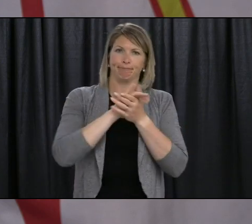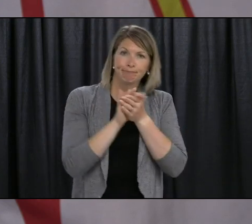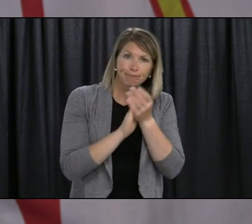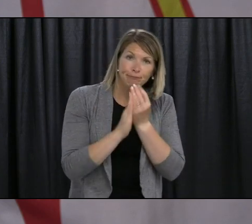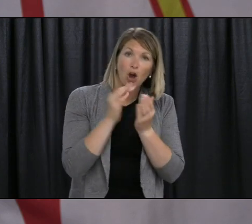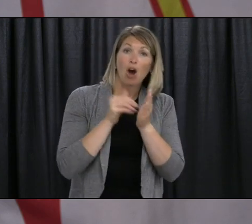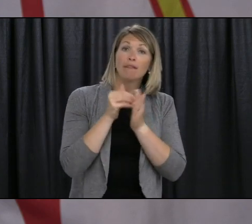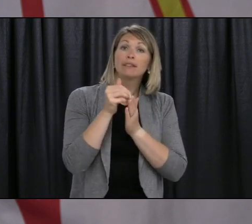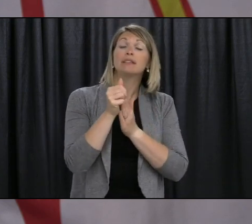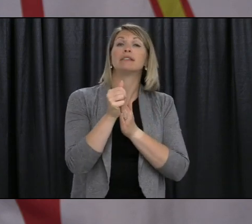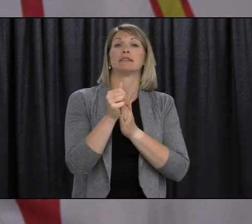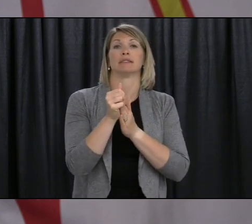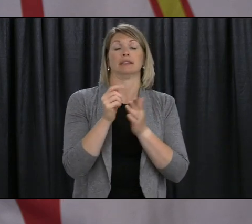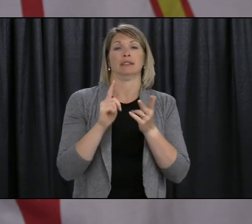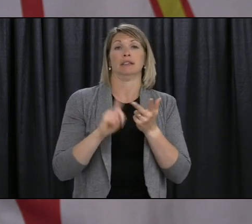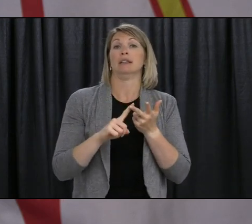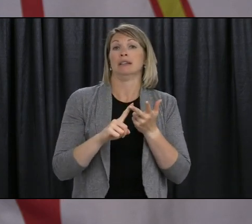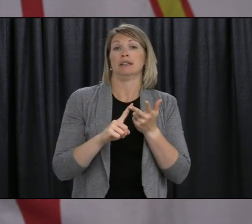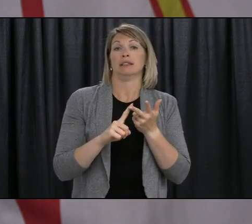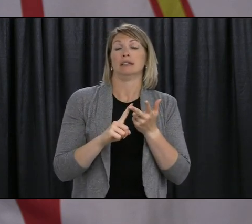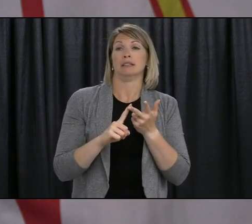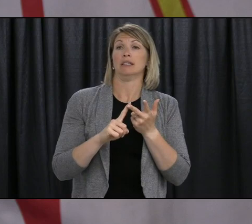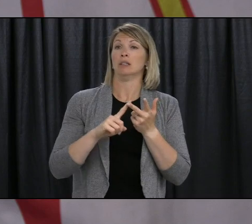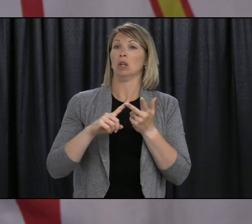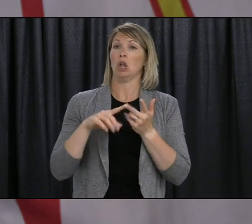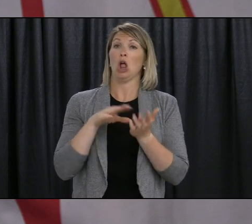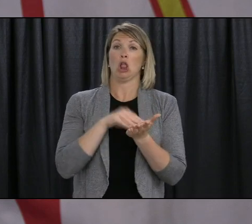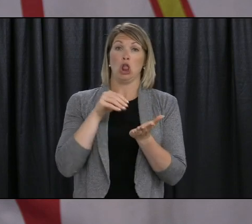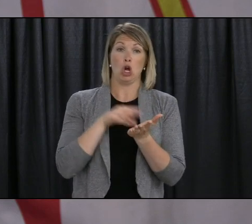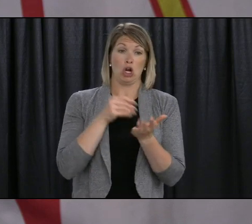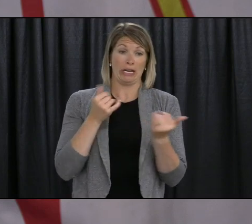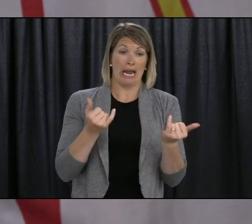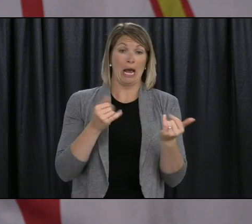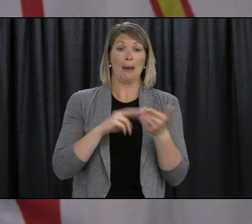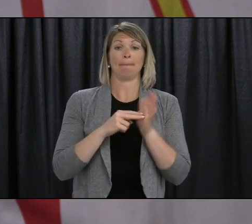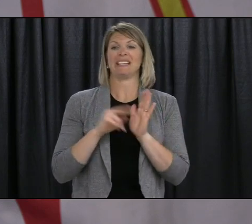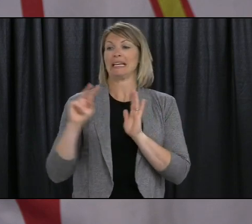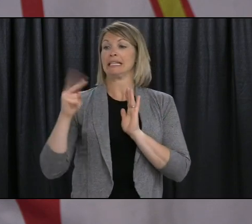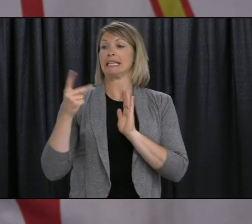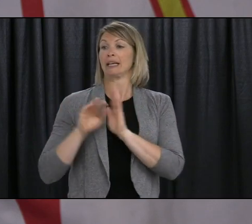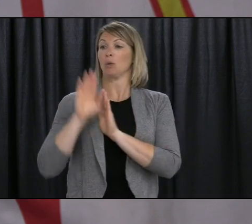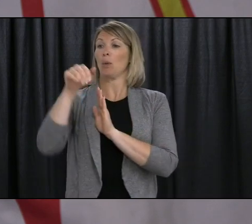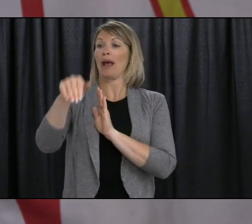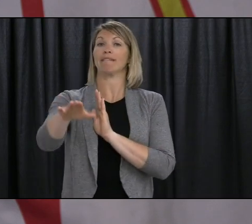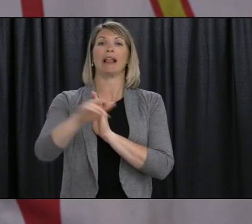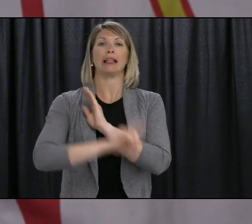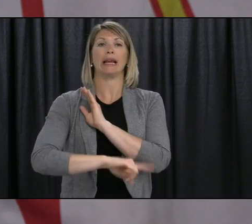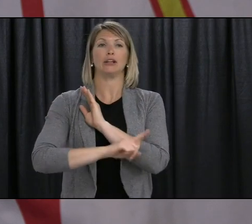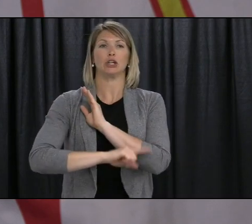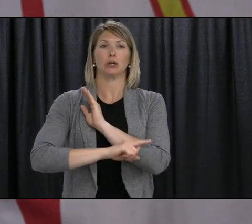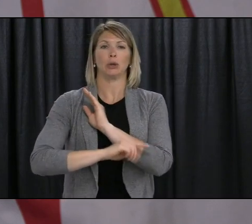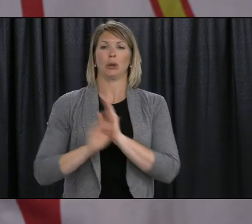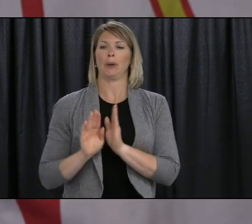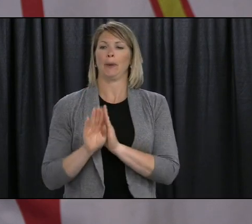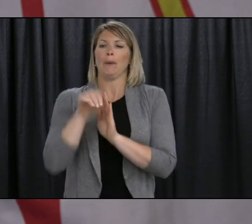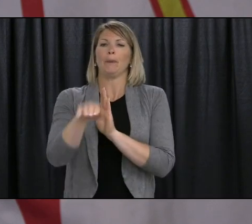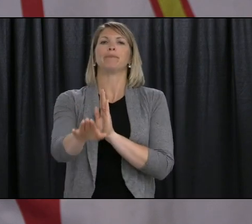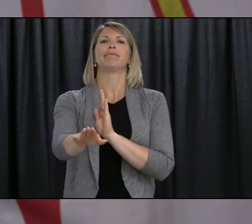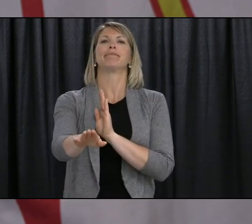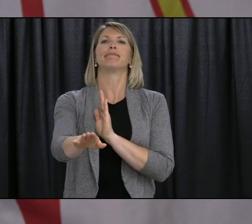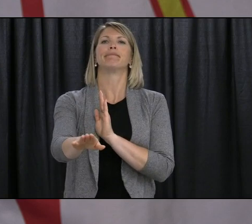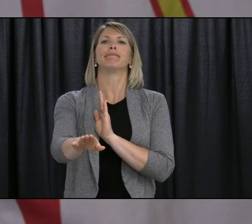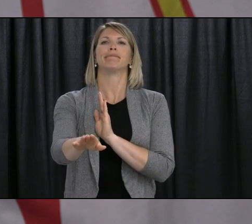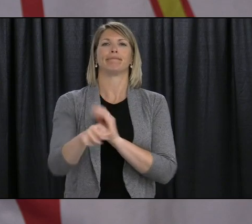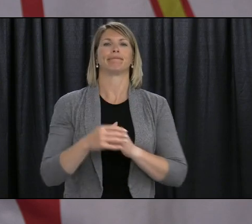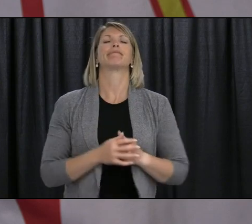those personal measures that can help reduce the spread of this virus is very important. Paying attention